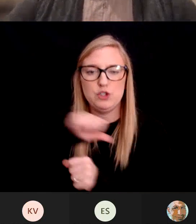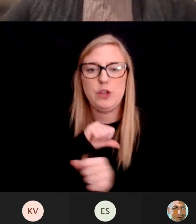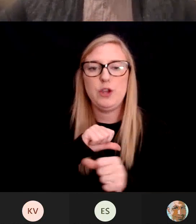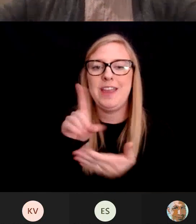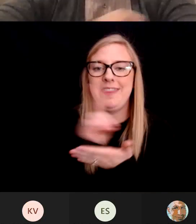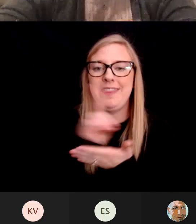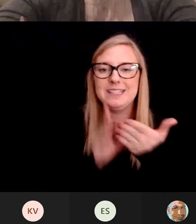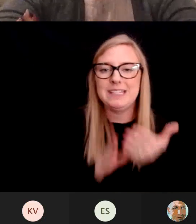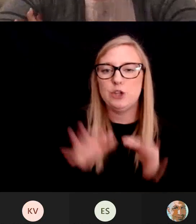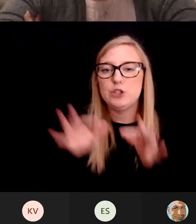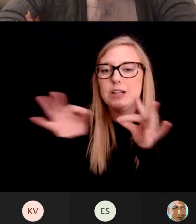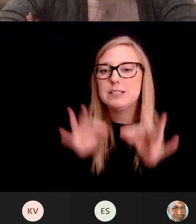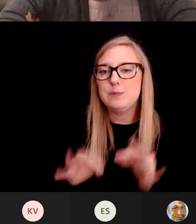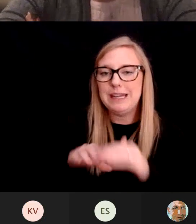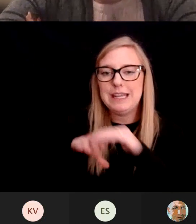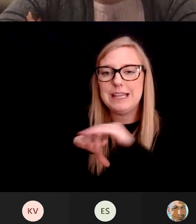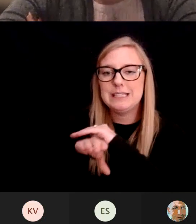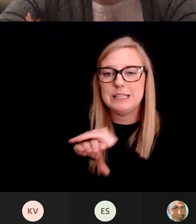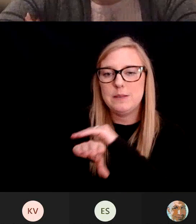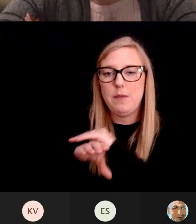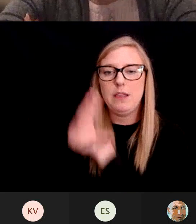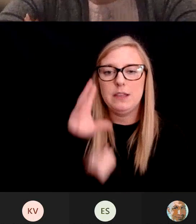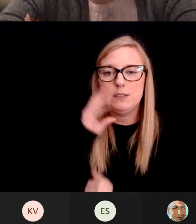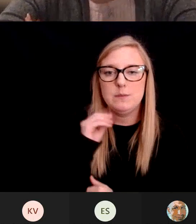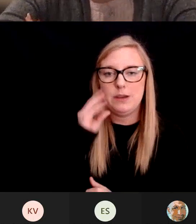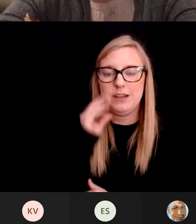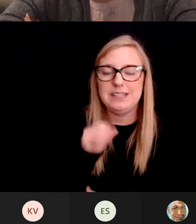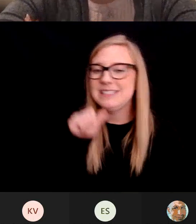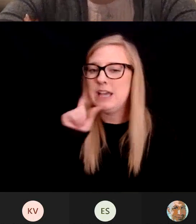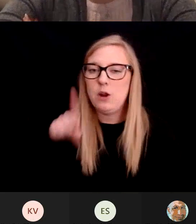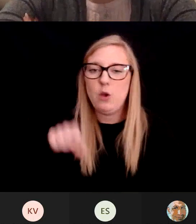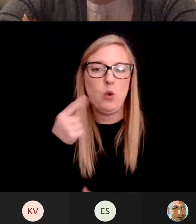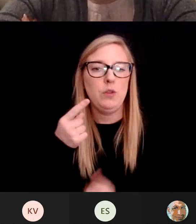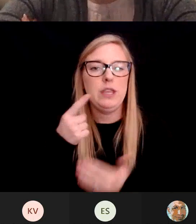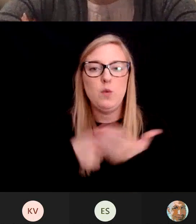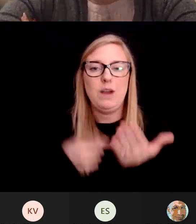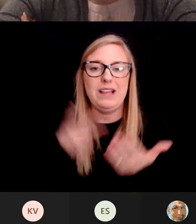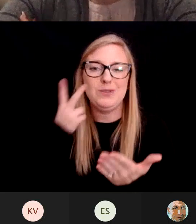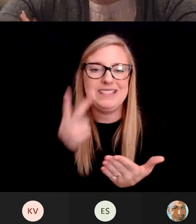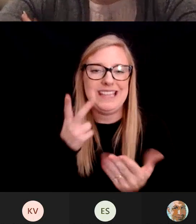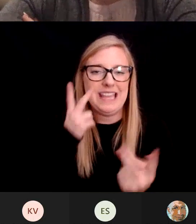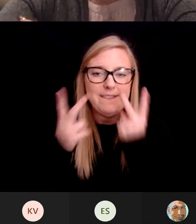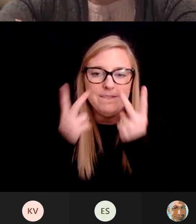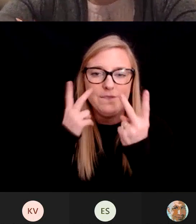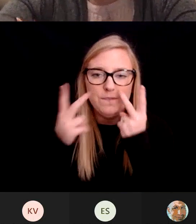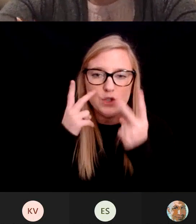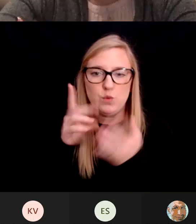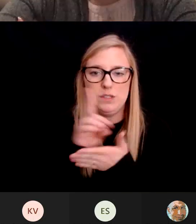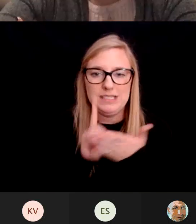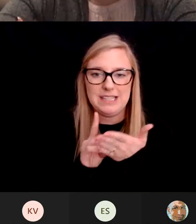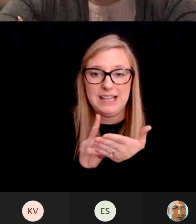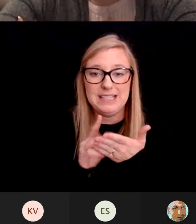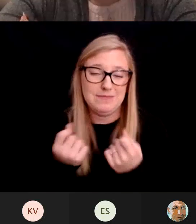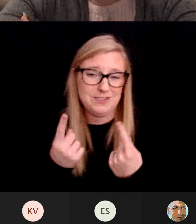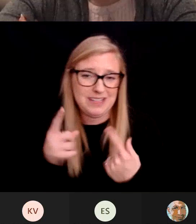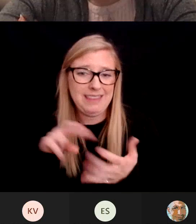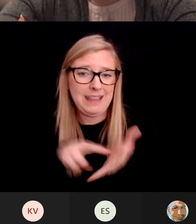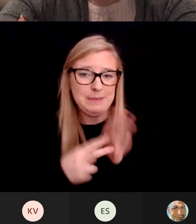experience, beyond just what is in the visual mockups. But that has to be accounted for. There has to be time accounted for